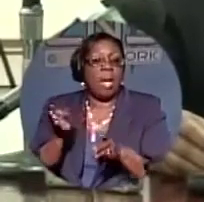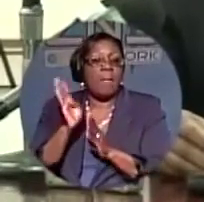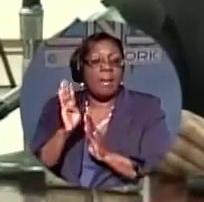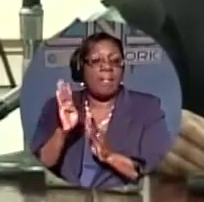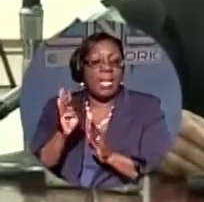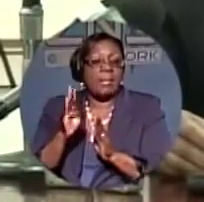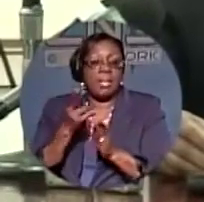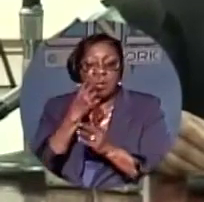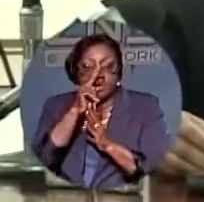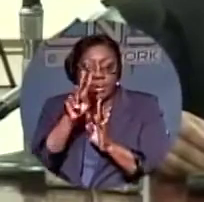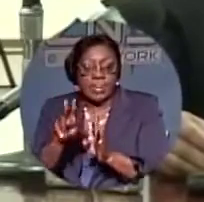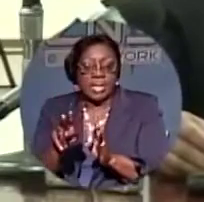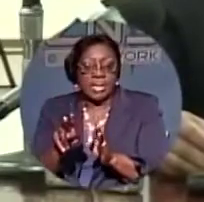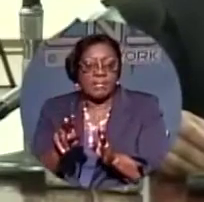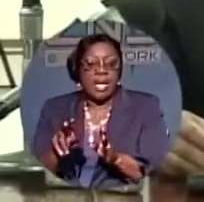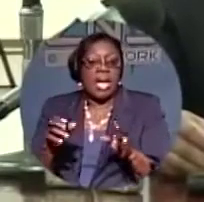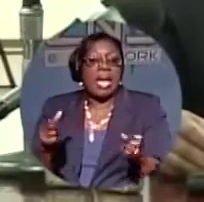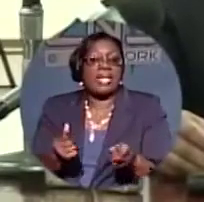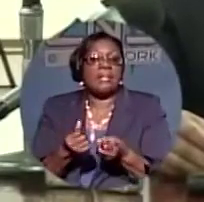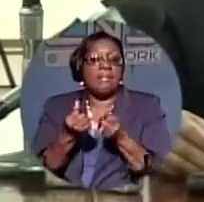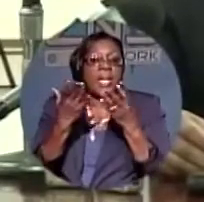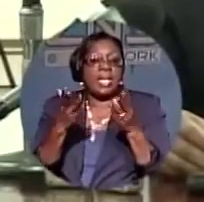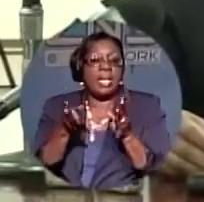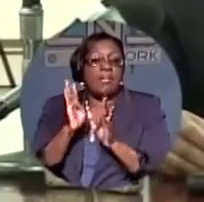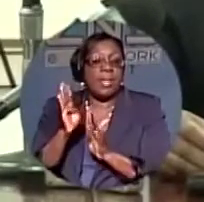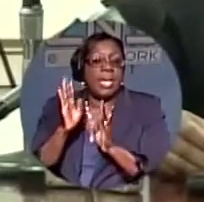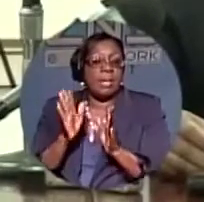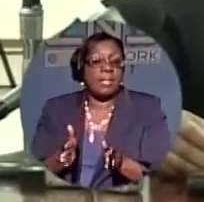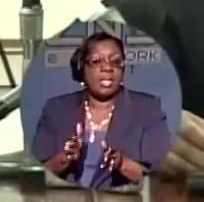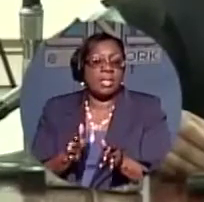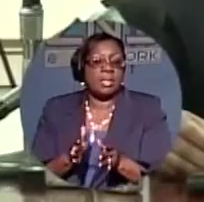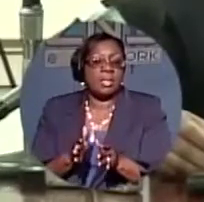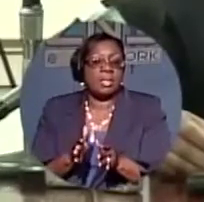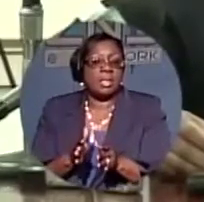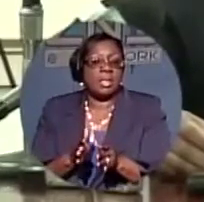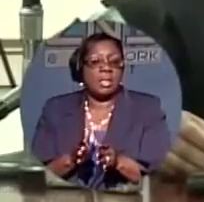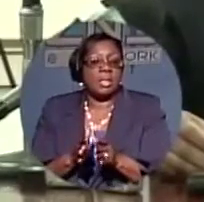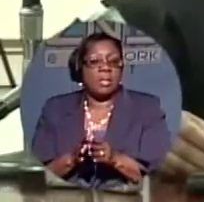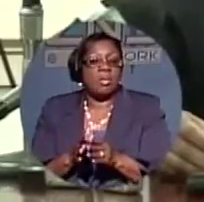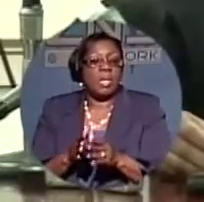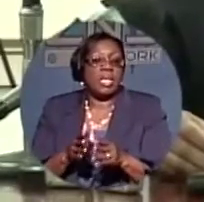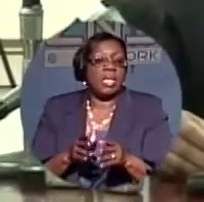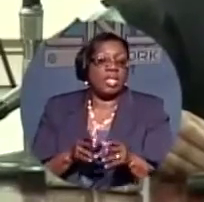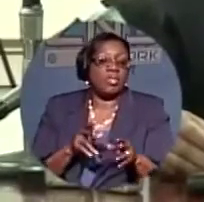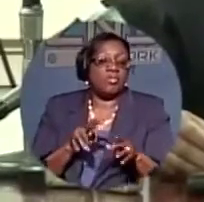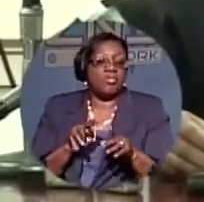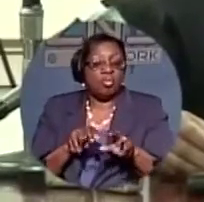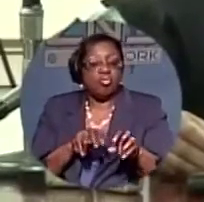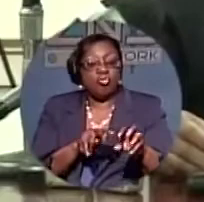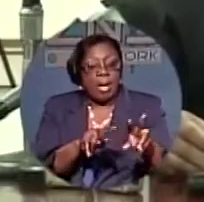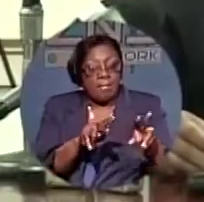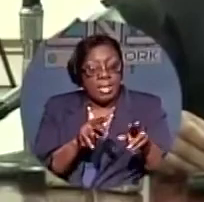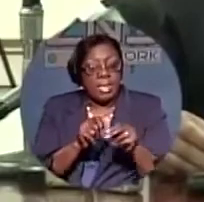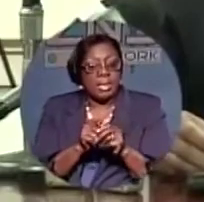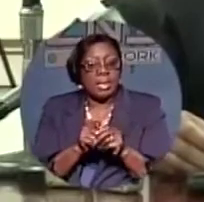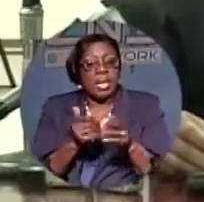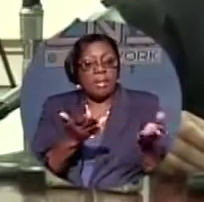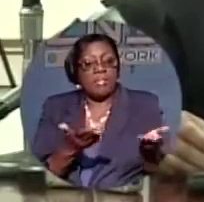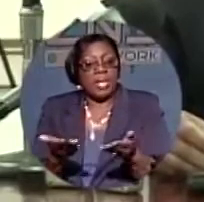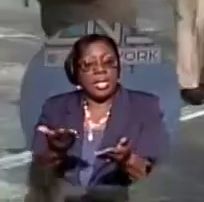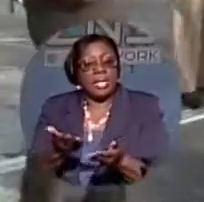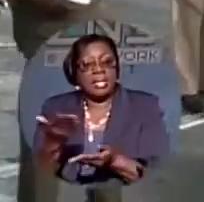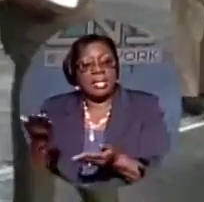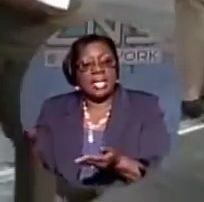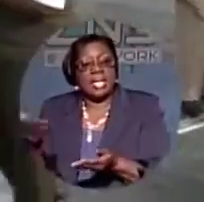Bahamian perspective, many Bahamians, whether it's leisure, vacation, travel, bringing in goods